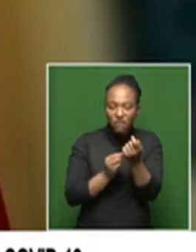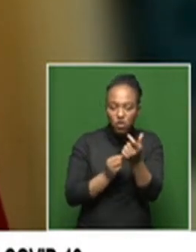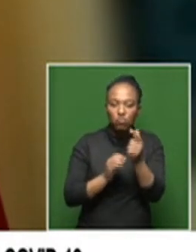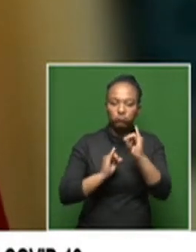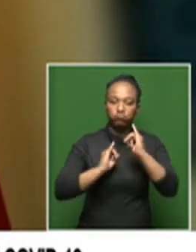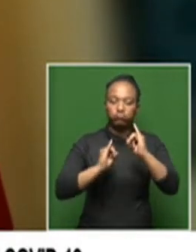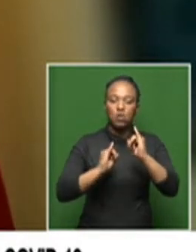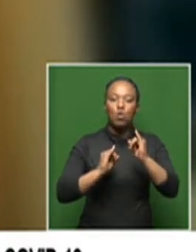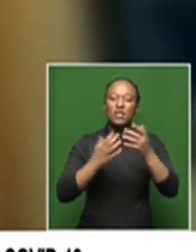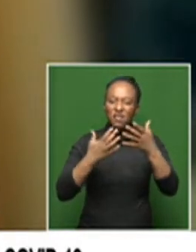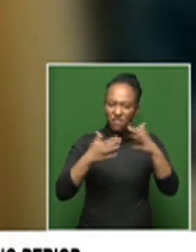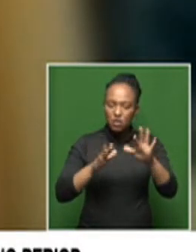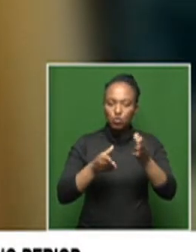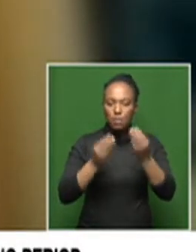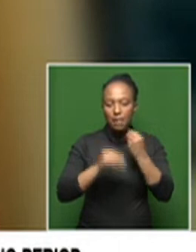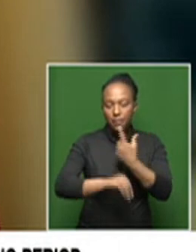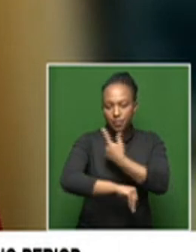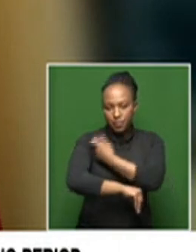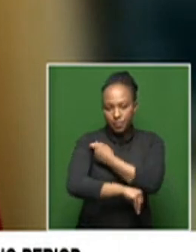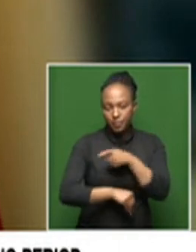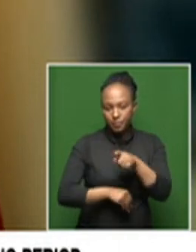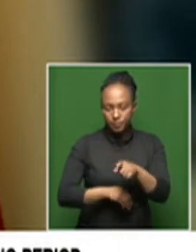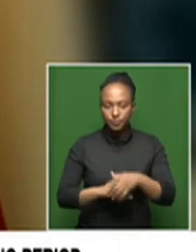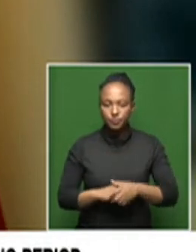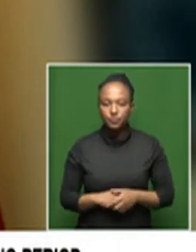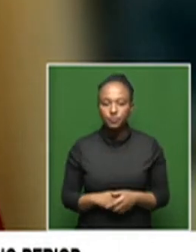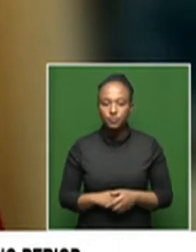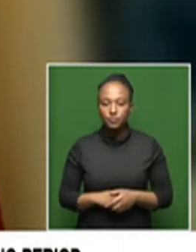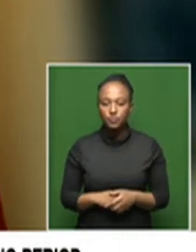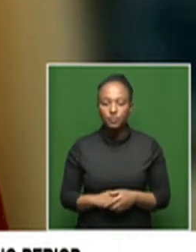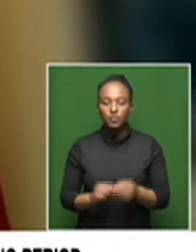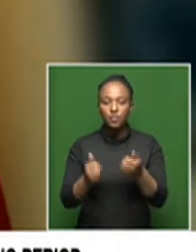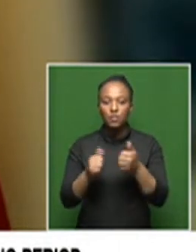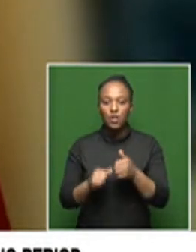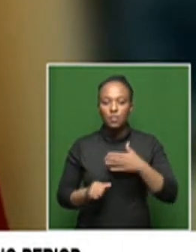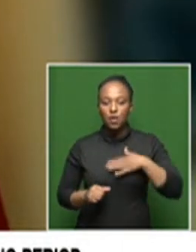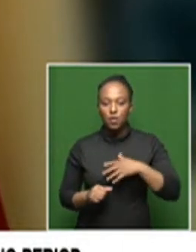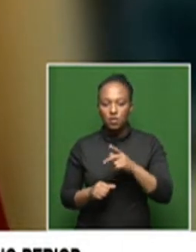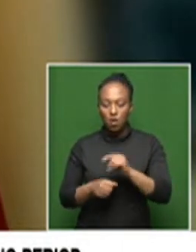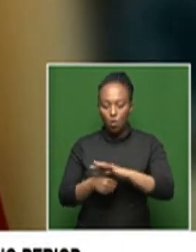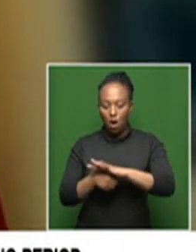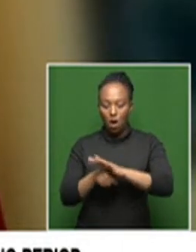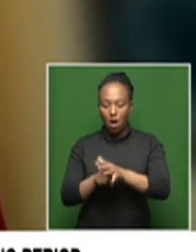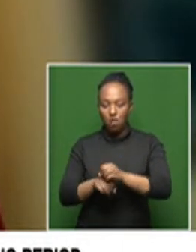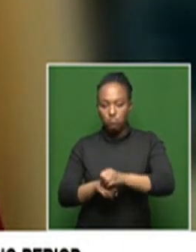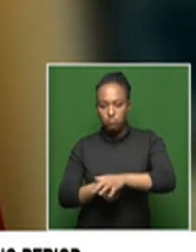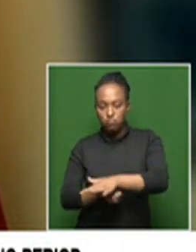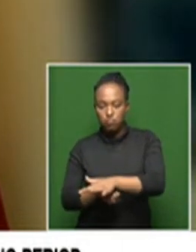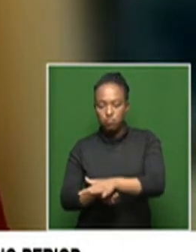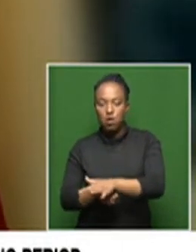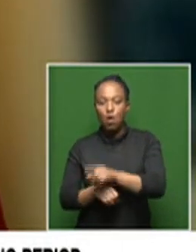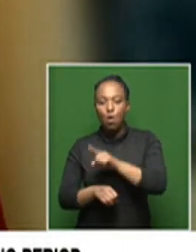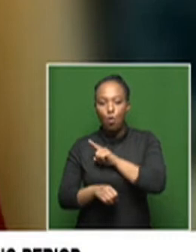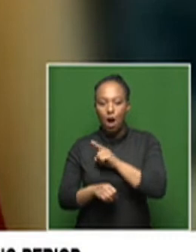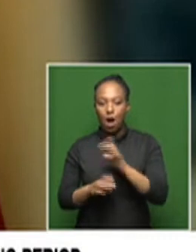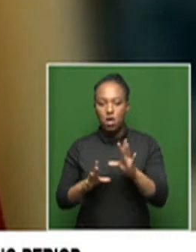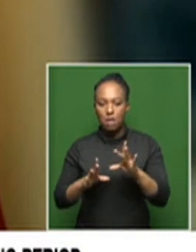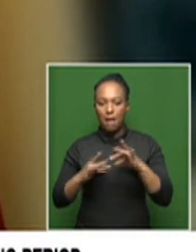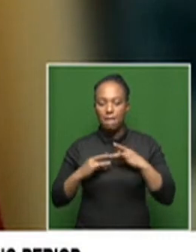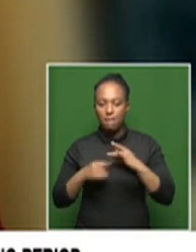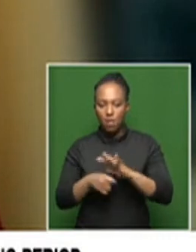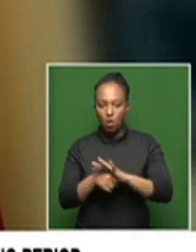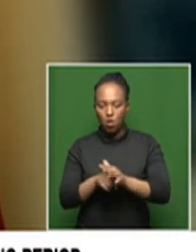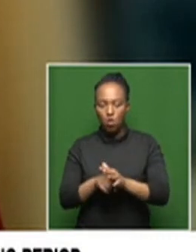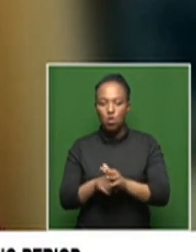breakthrough infection that we see, we do a genotype on to see which variant has caused the breakthrough infection. And most of the